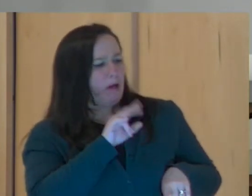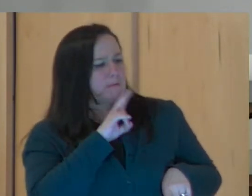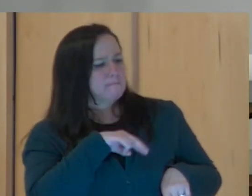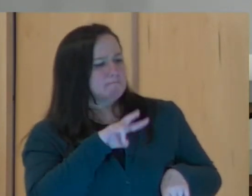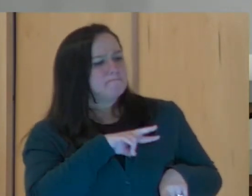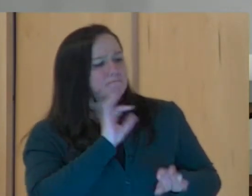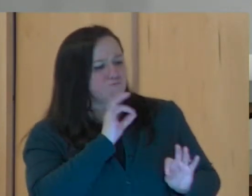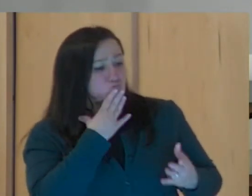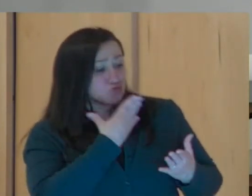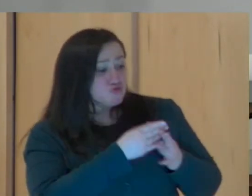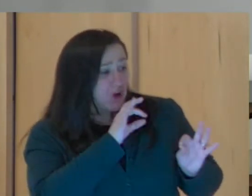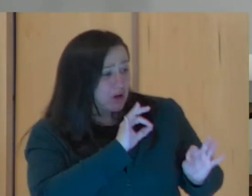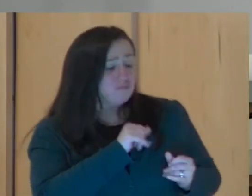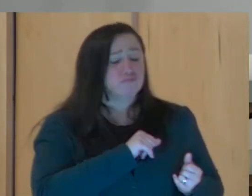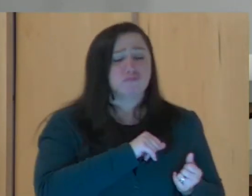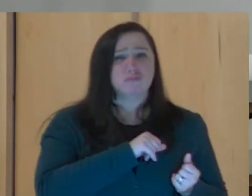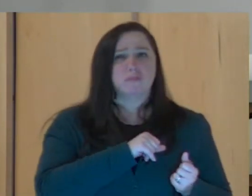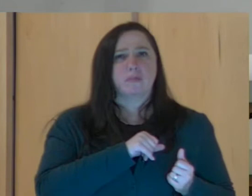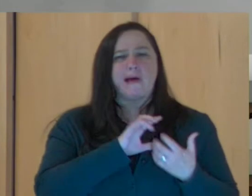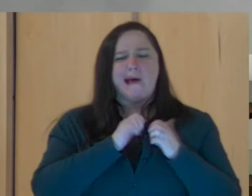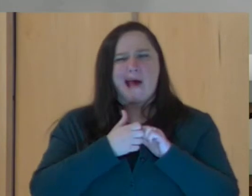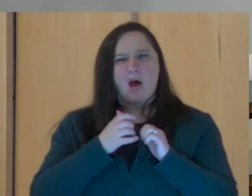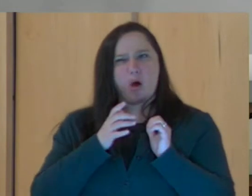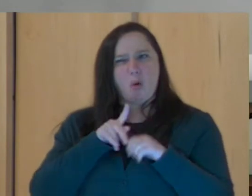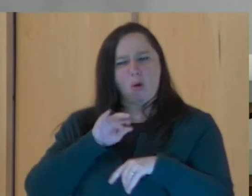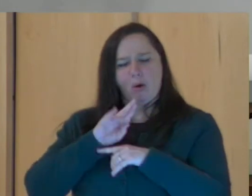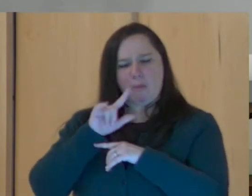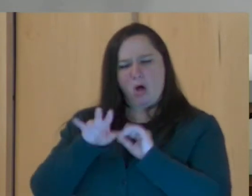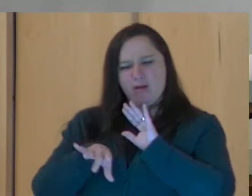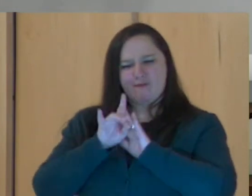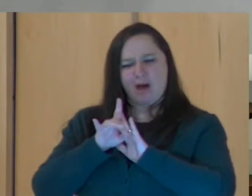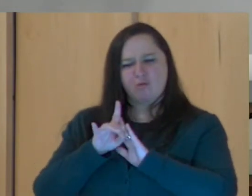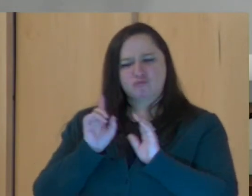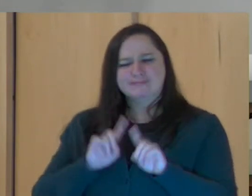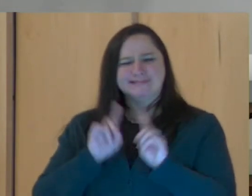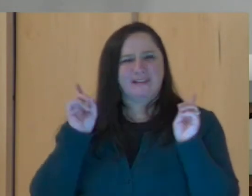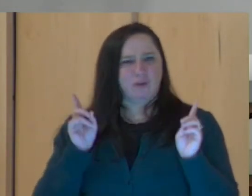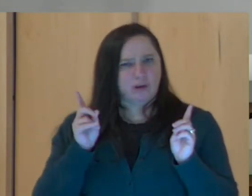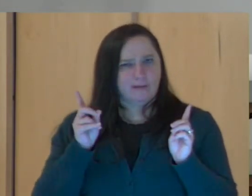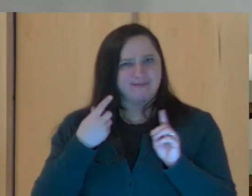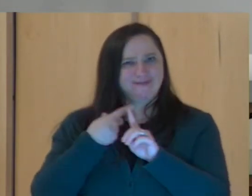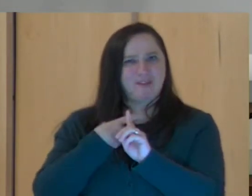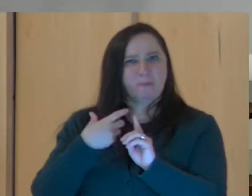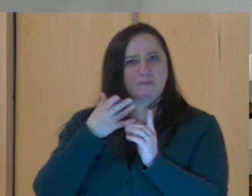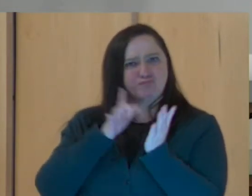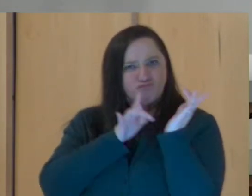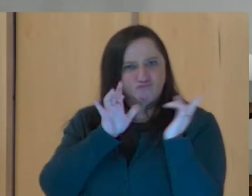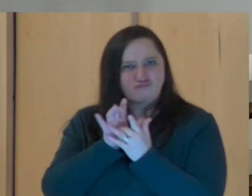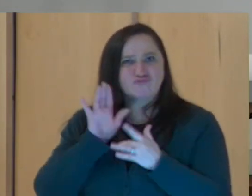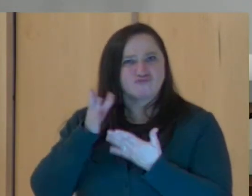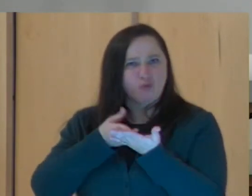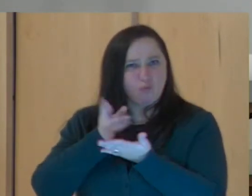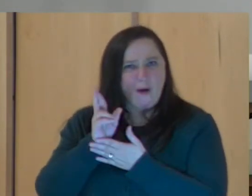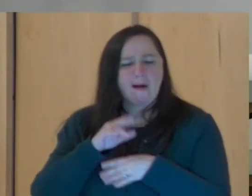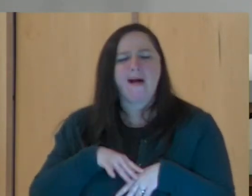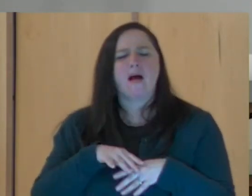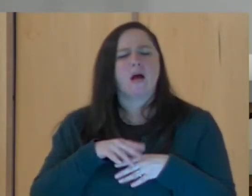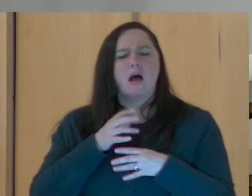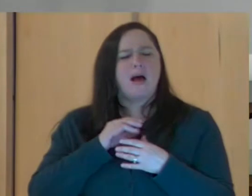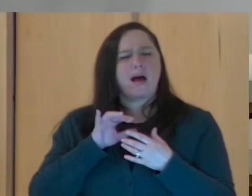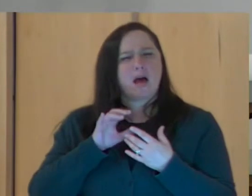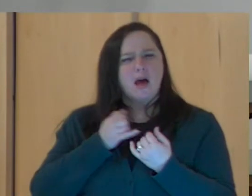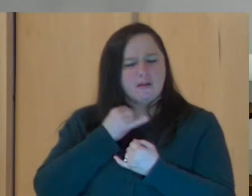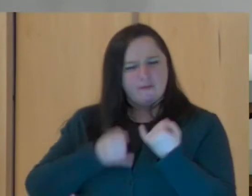for how he says he found something different in the righteousness of Jesus. And then finally, how did that shape the way